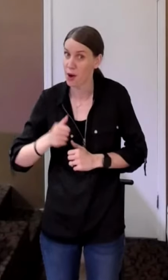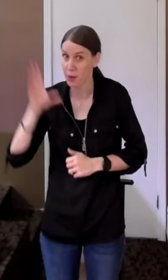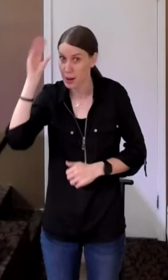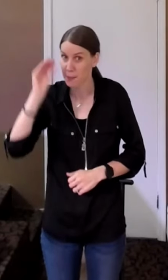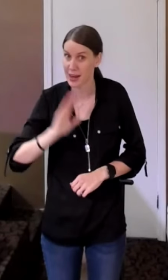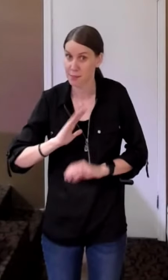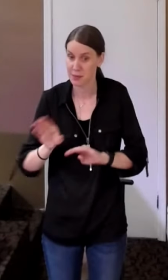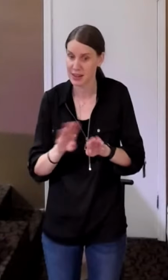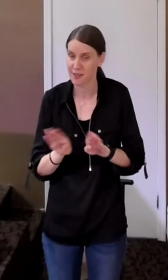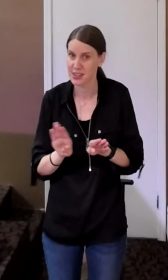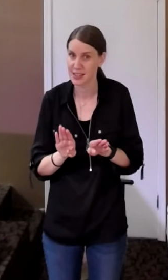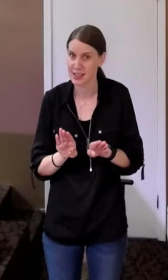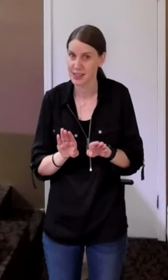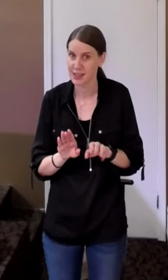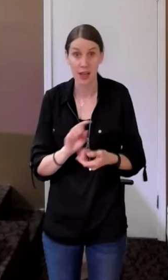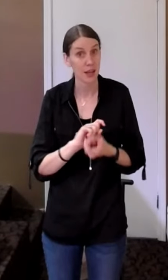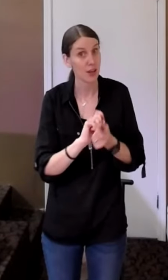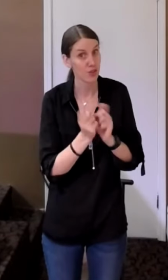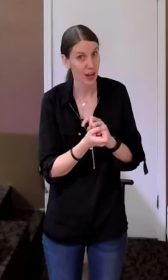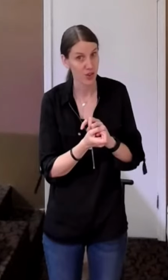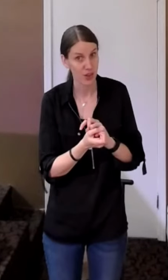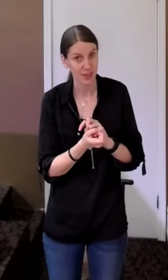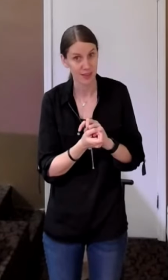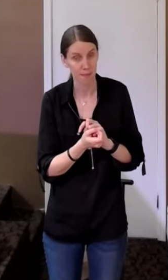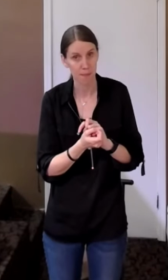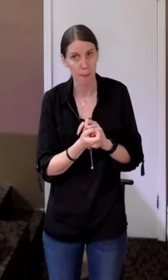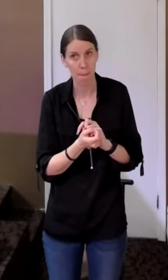in public. Therefore, it's going to change his